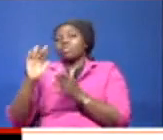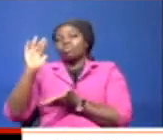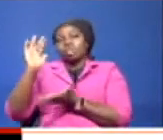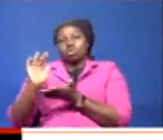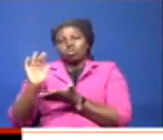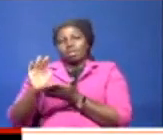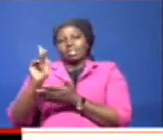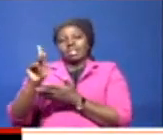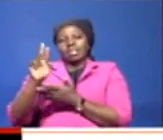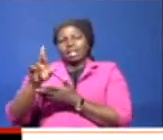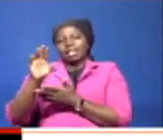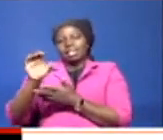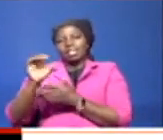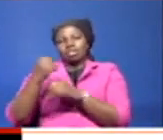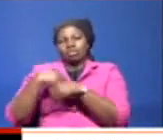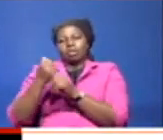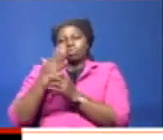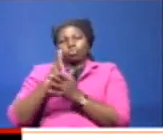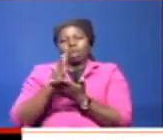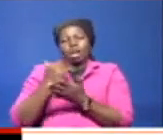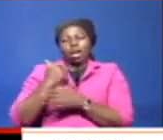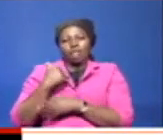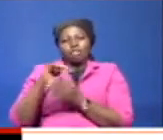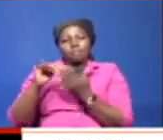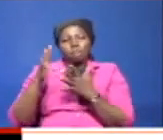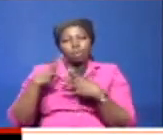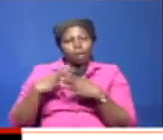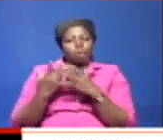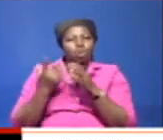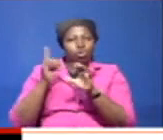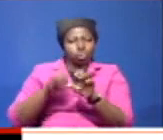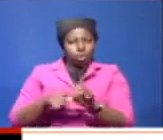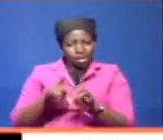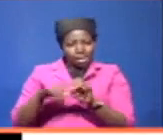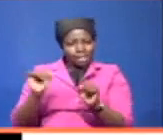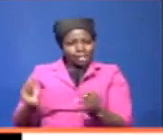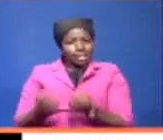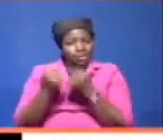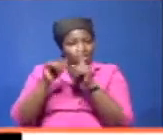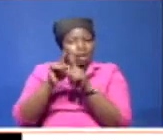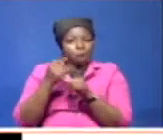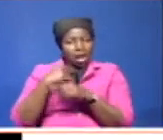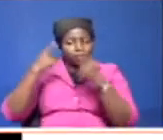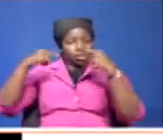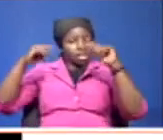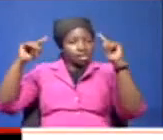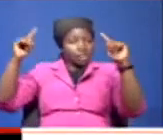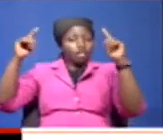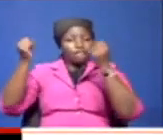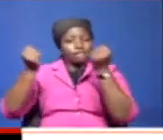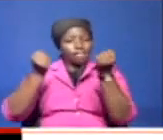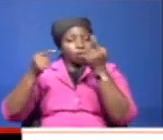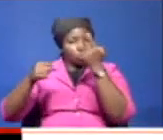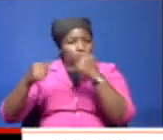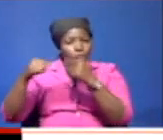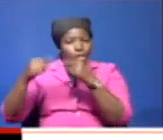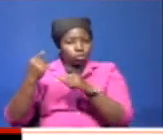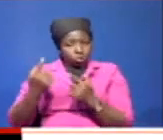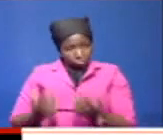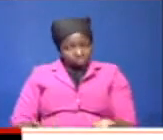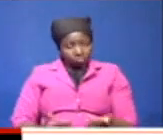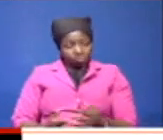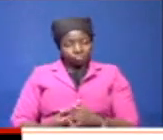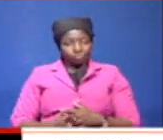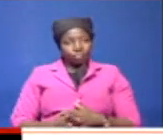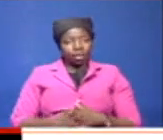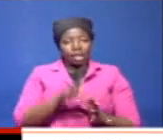ensure that we have many more people entering safely and as well have a successful safari rally as we have just had? And which ideally would